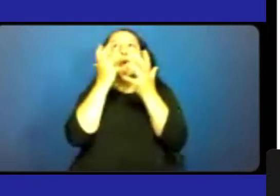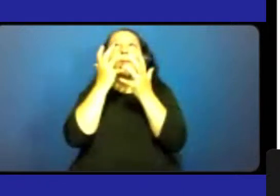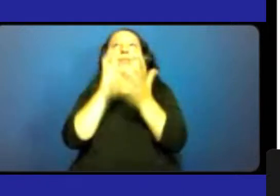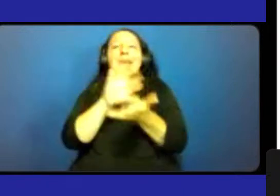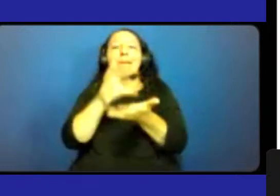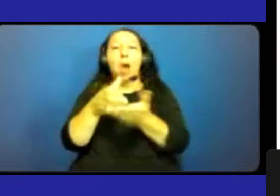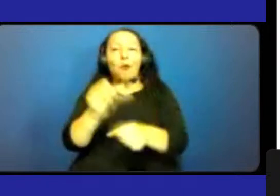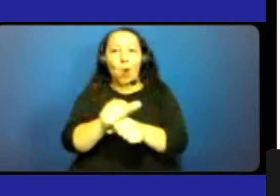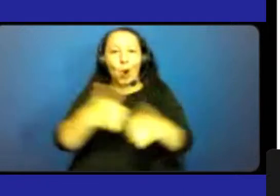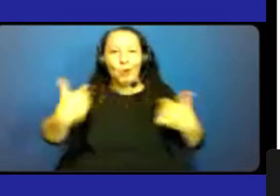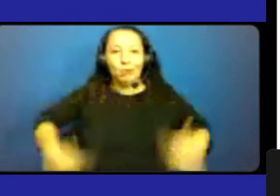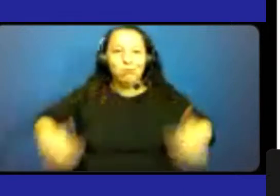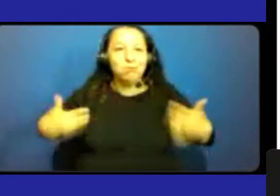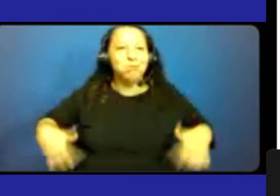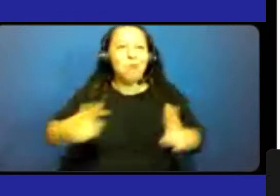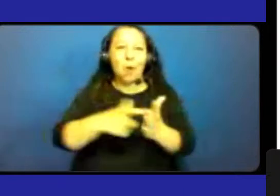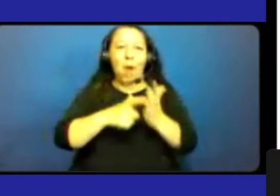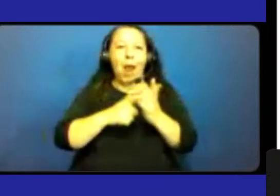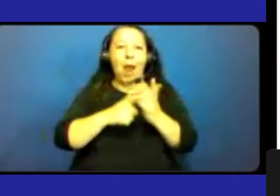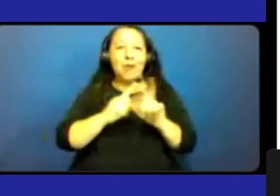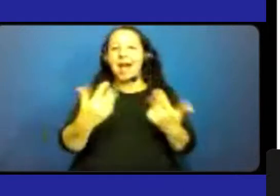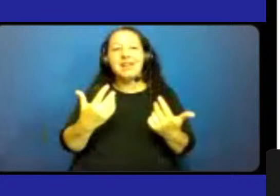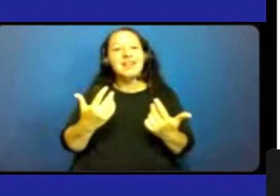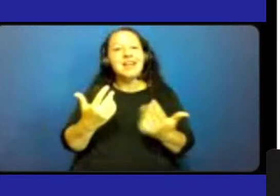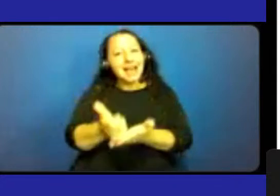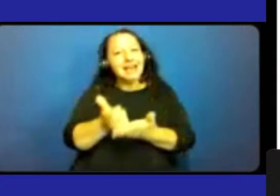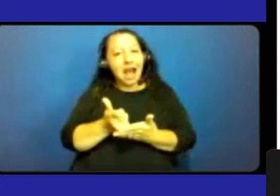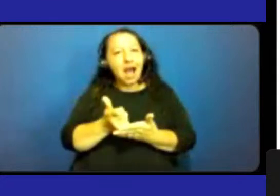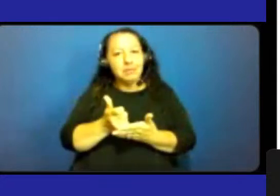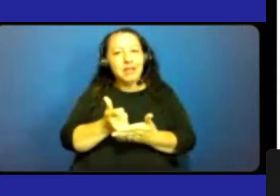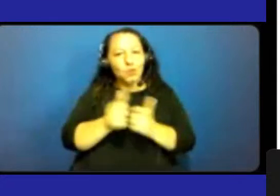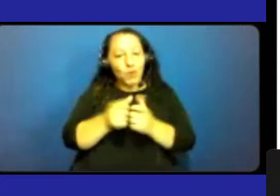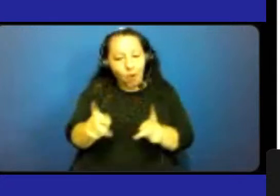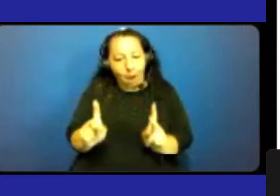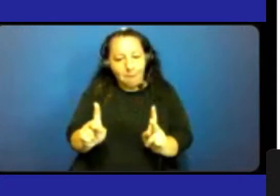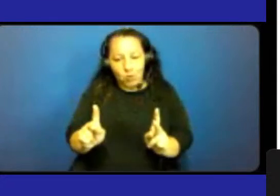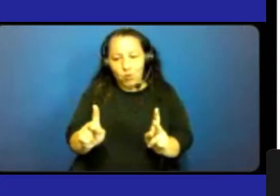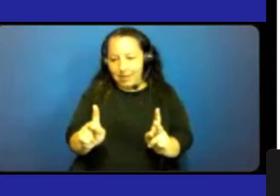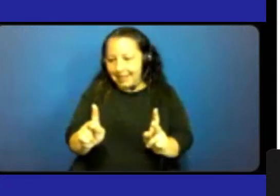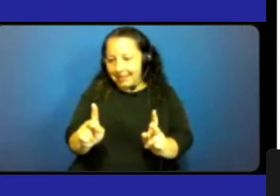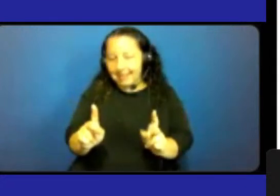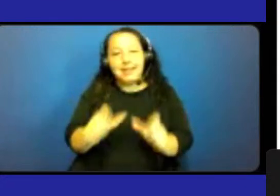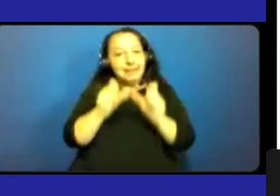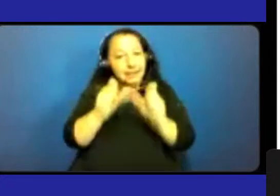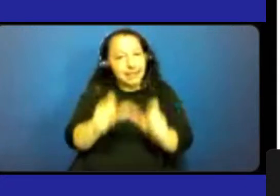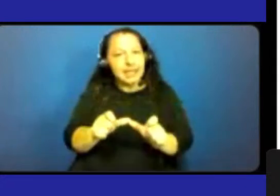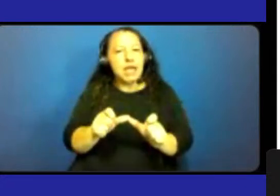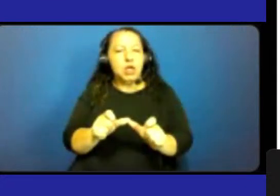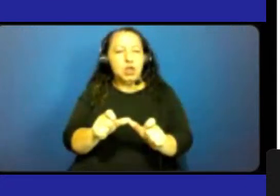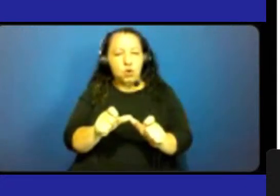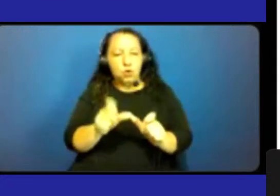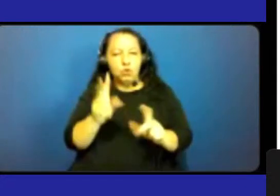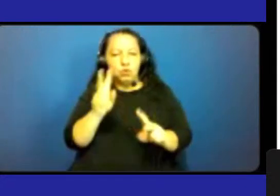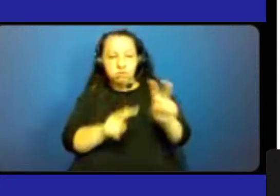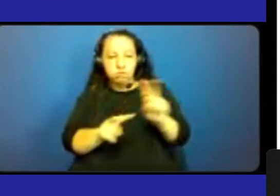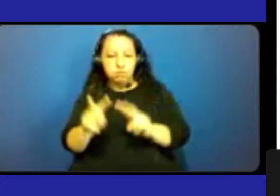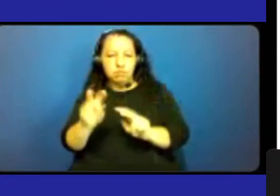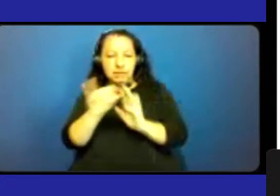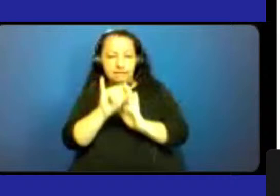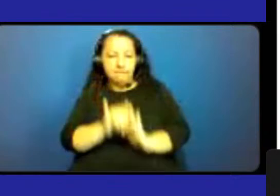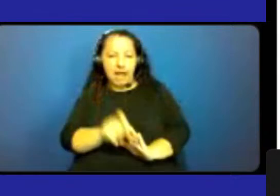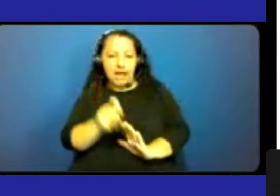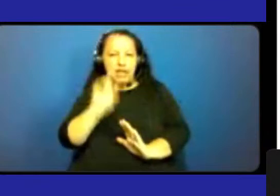work, but it affords us an opportunity to continue to reflect on the needs of our